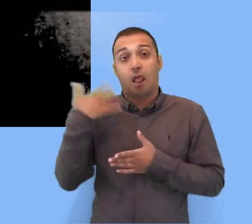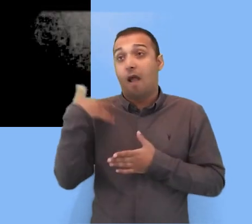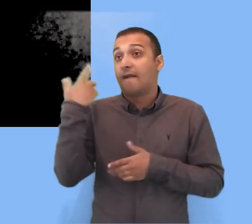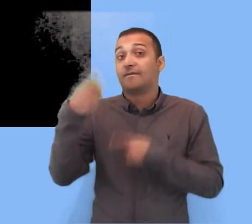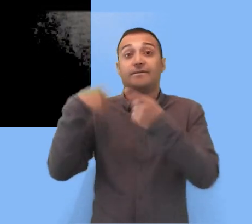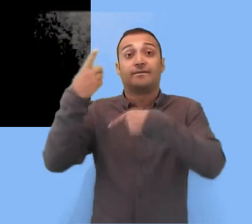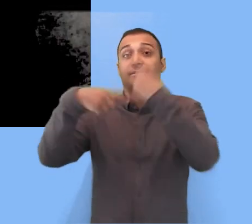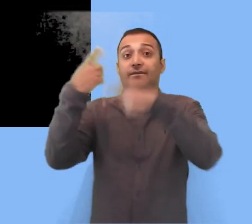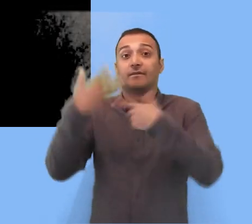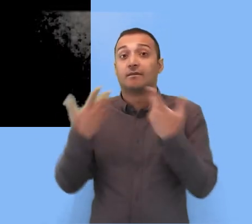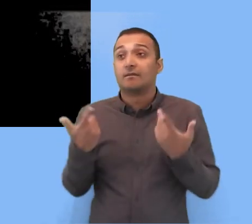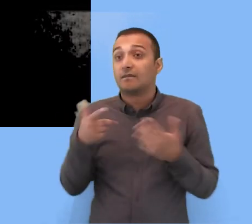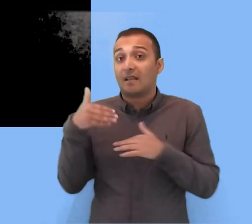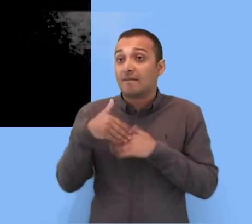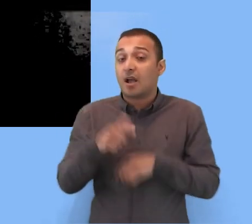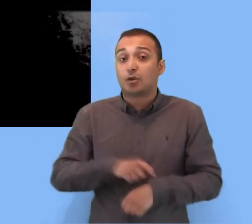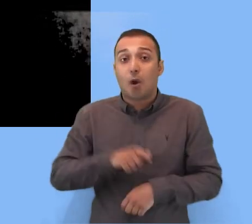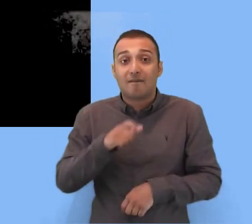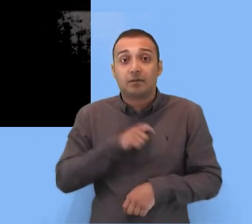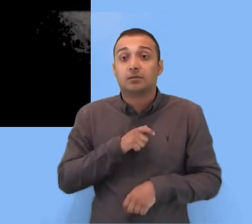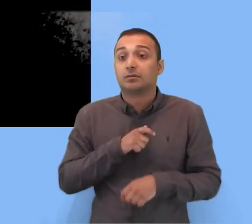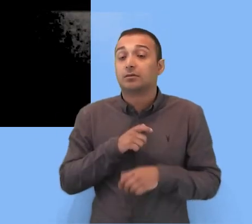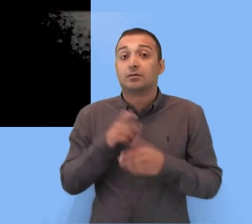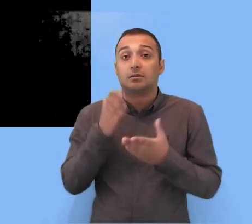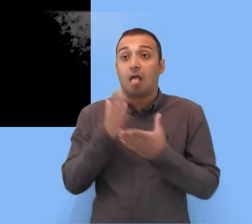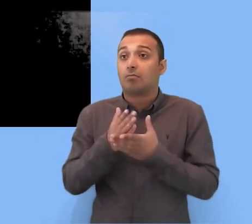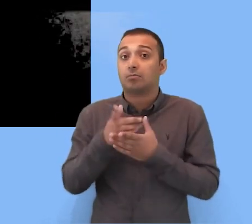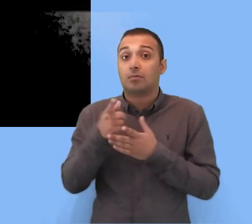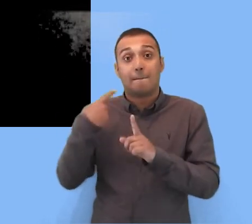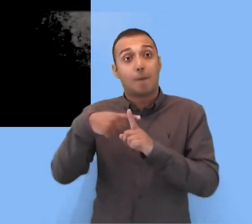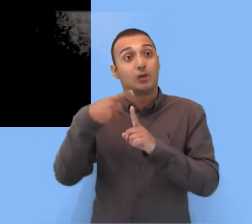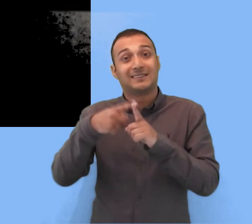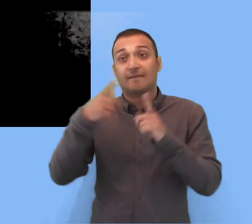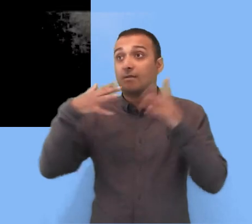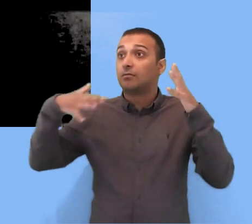a good positive association of their learning environment.